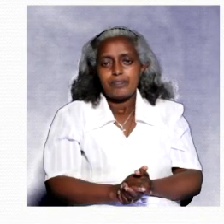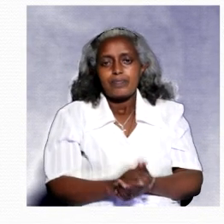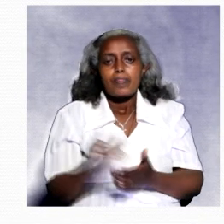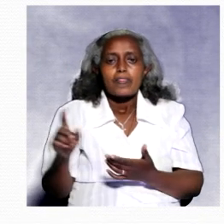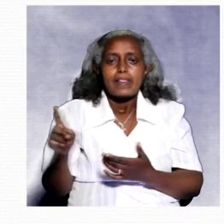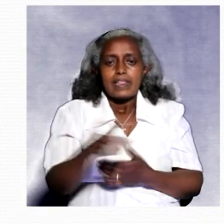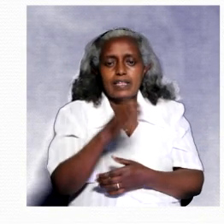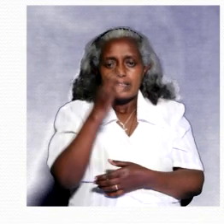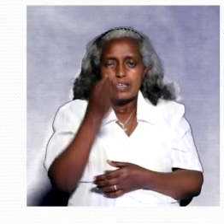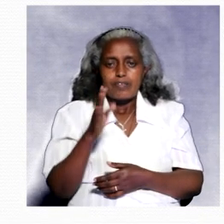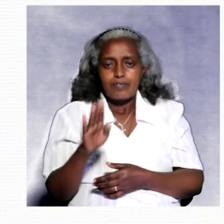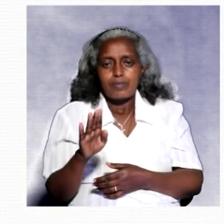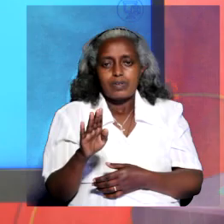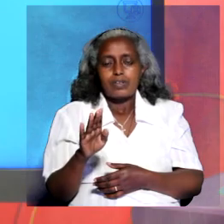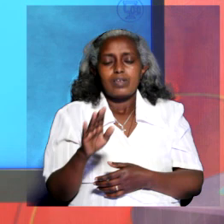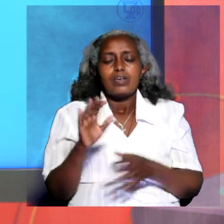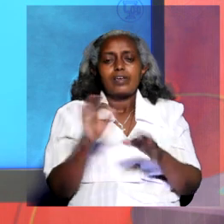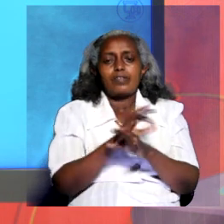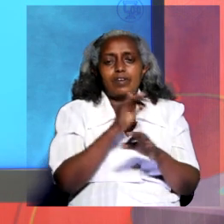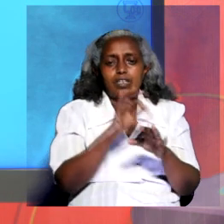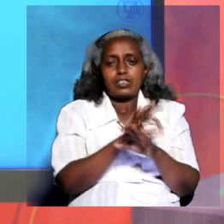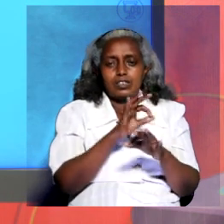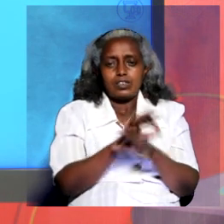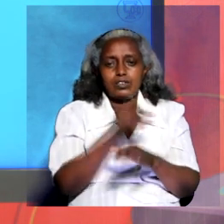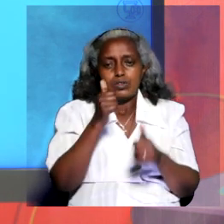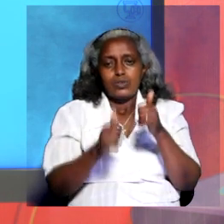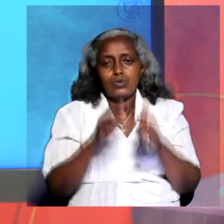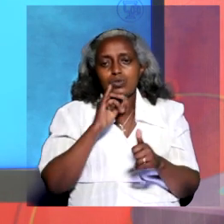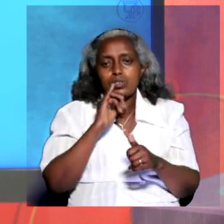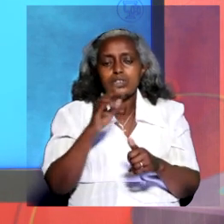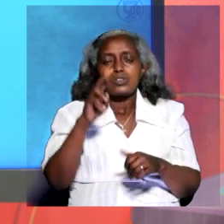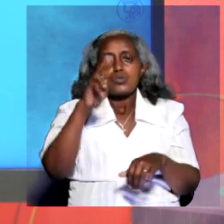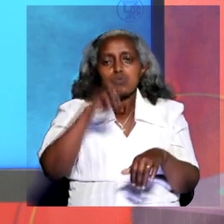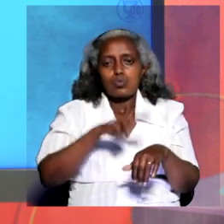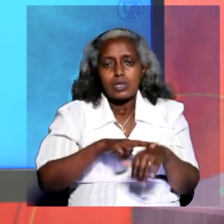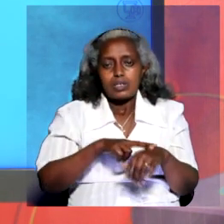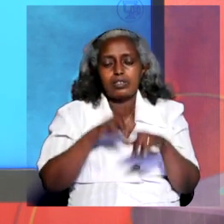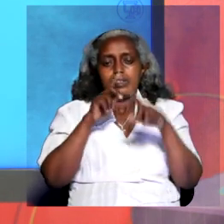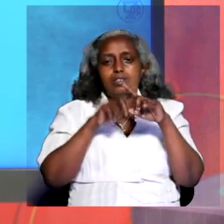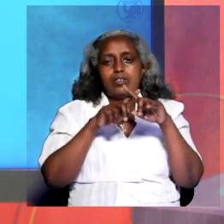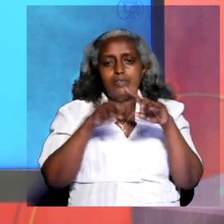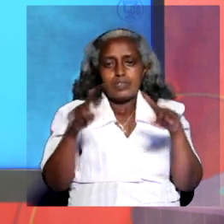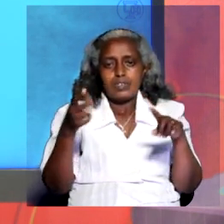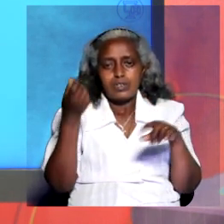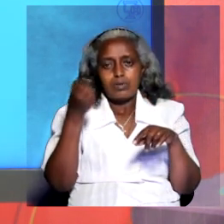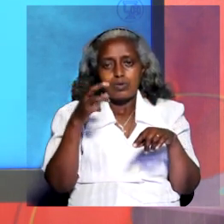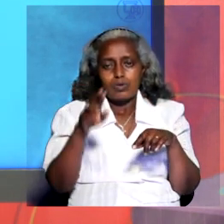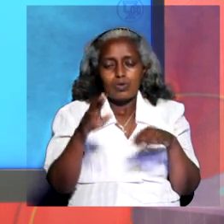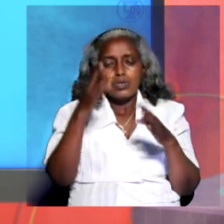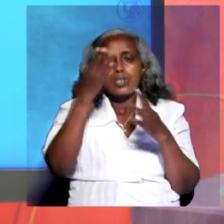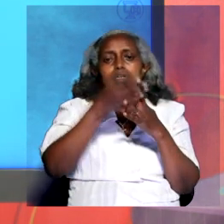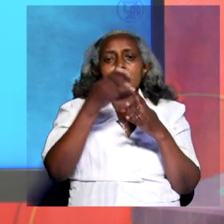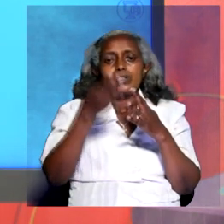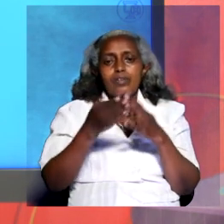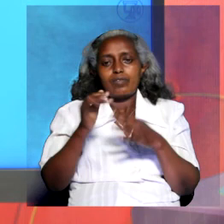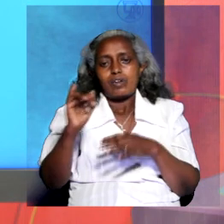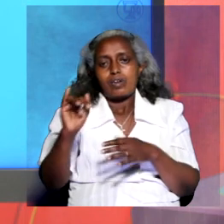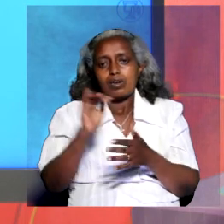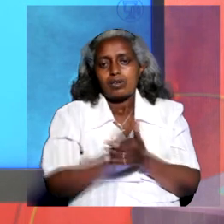Let f be a function which is twice differentiable on interval